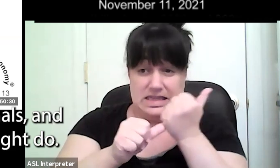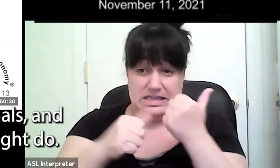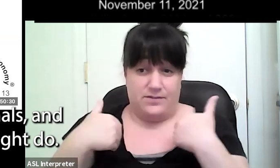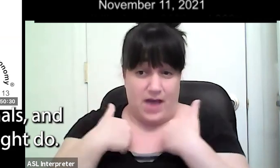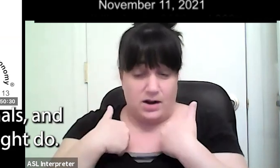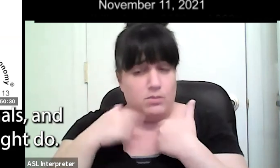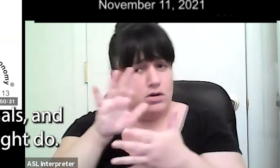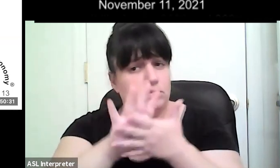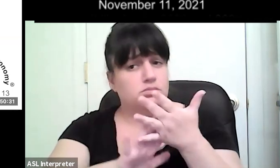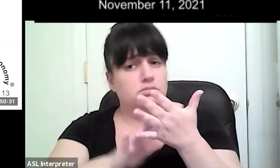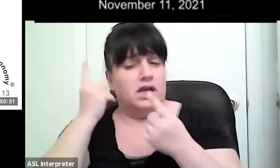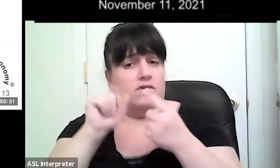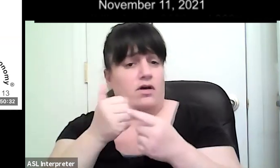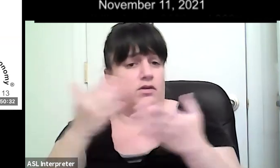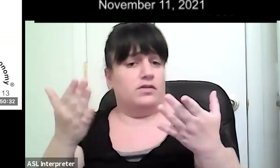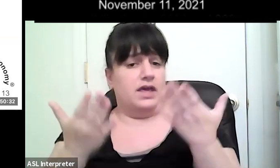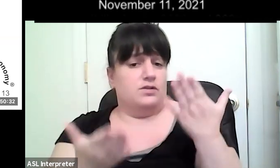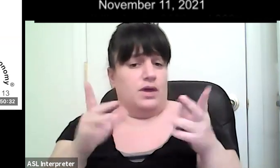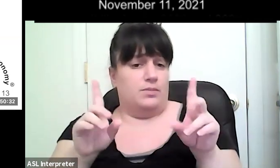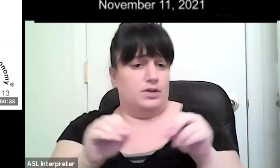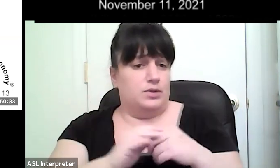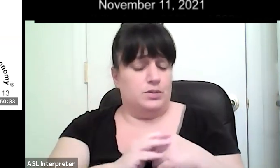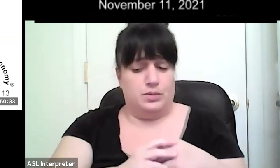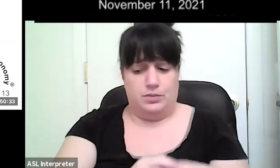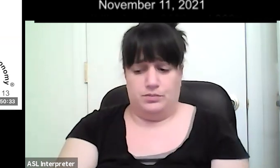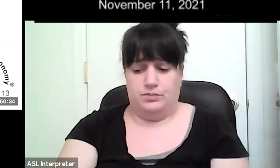some other ideas you might do. So now let's take a look.